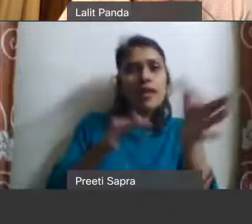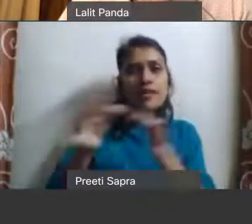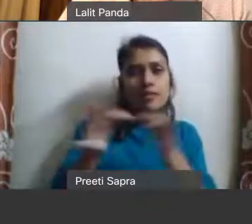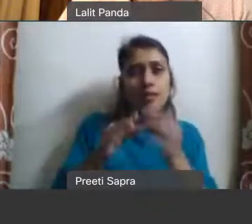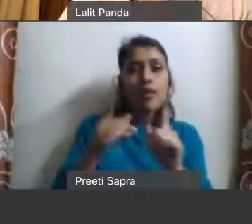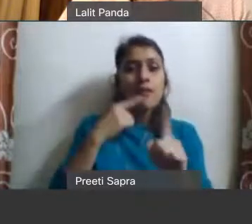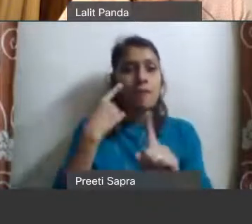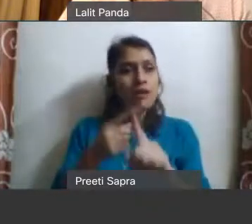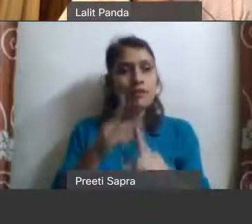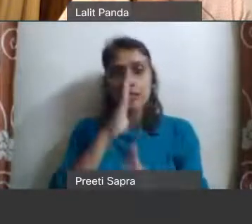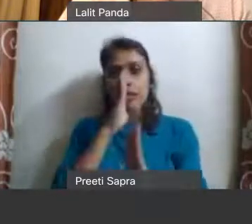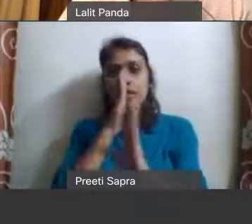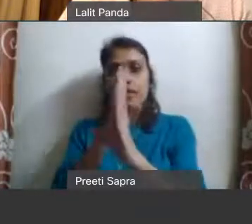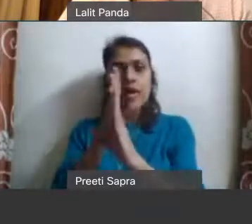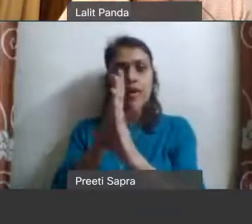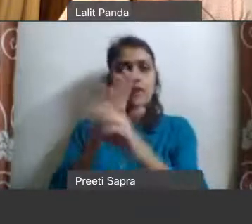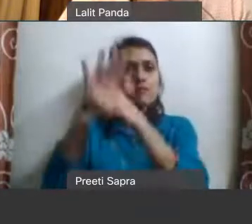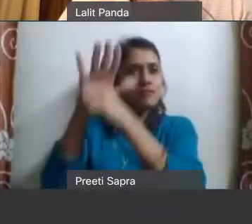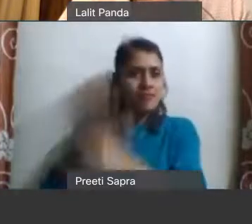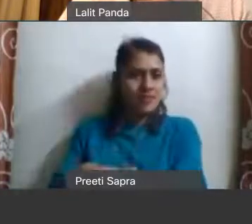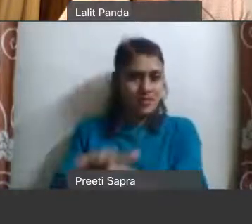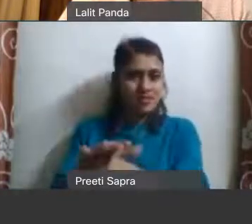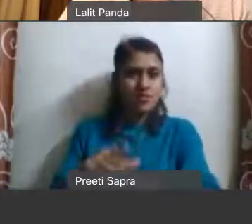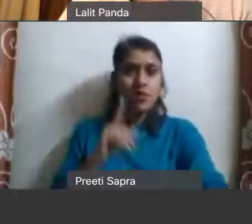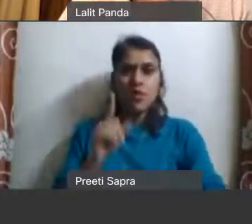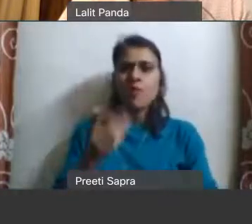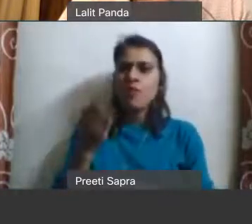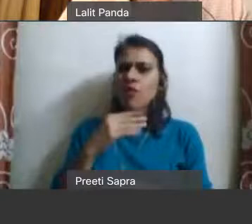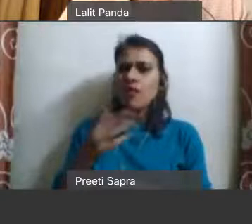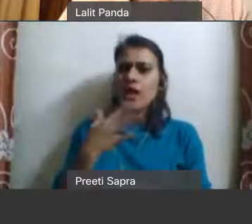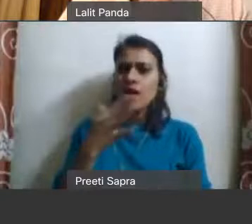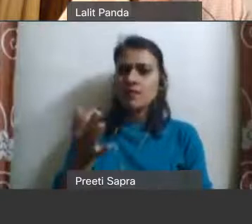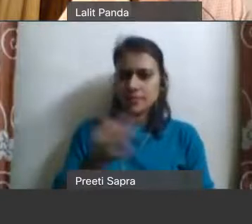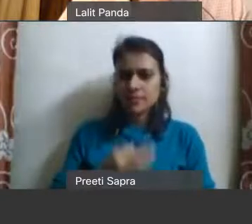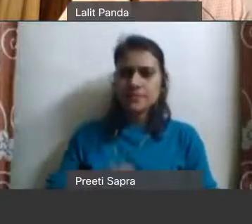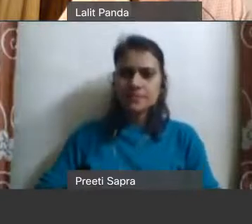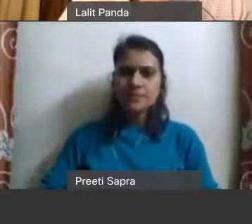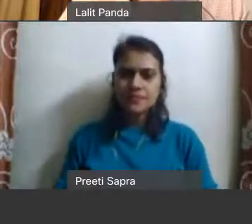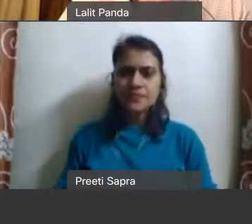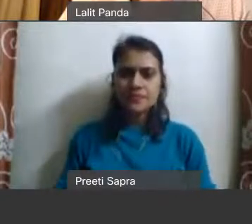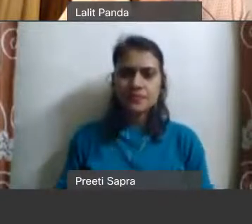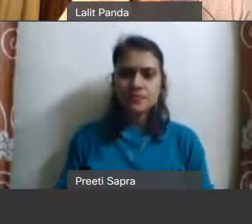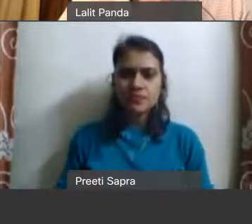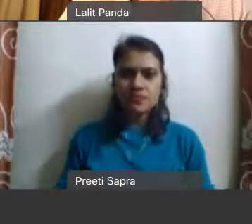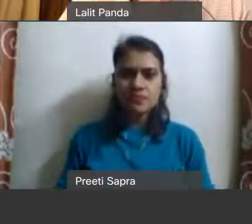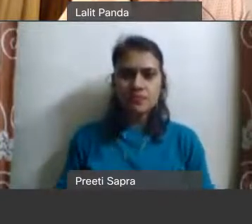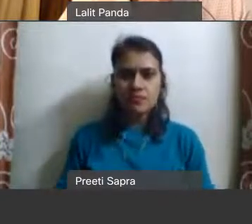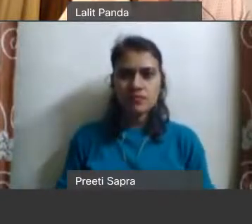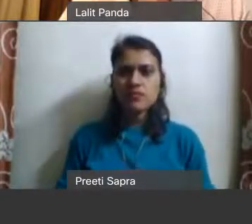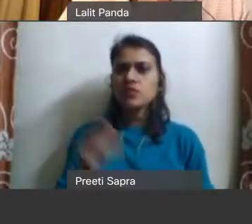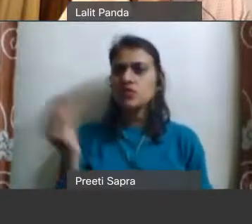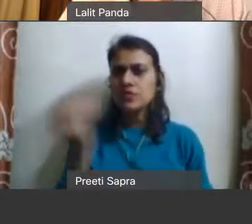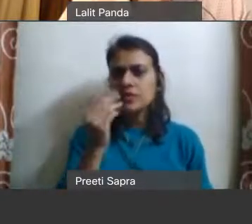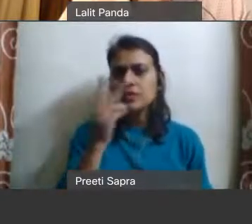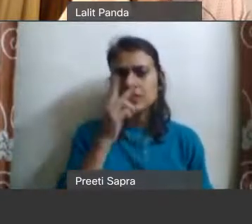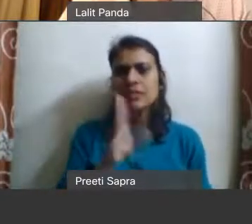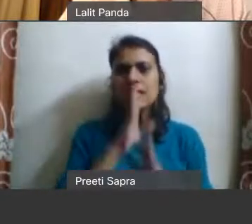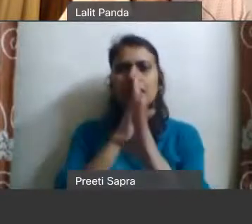discrimination. So, because the example that you've put forth is overlapping a little bit into indirect